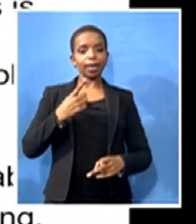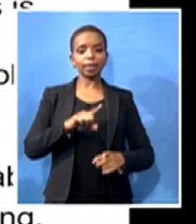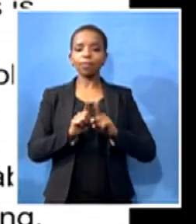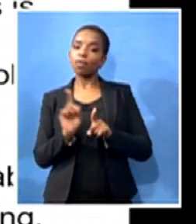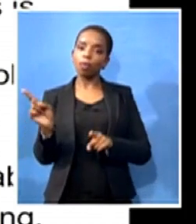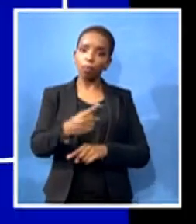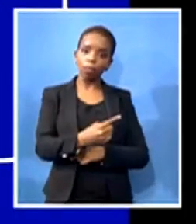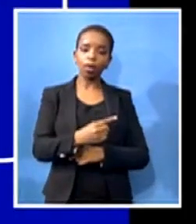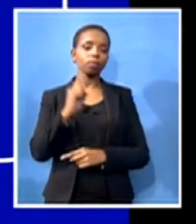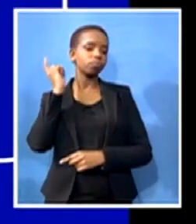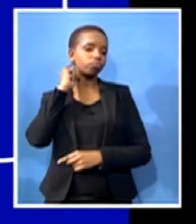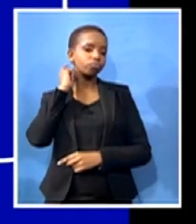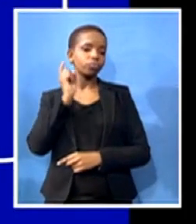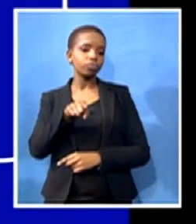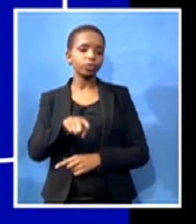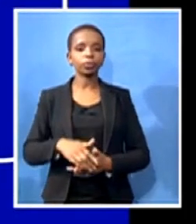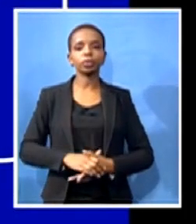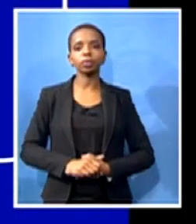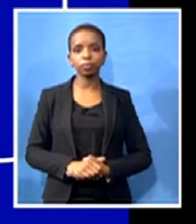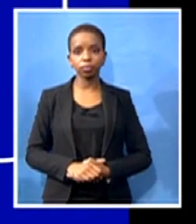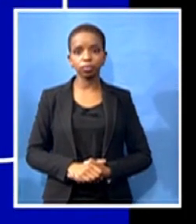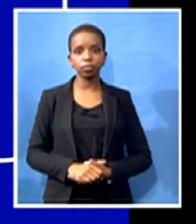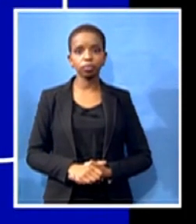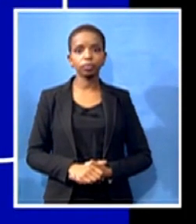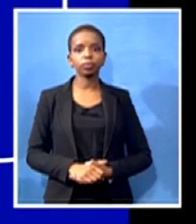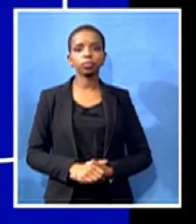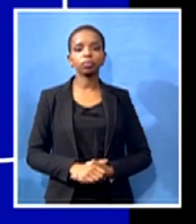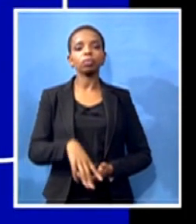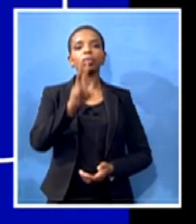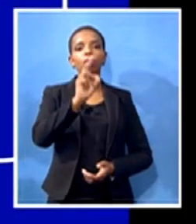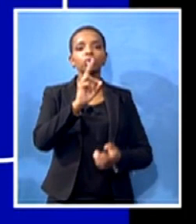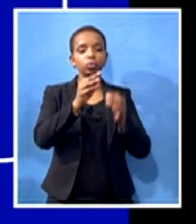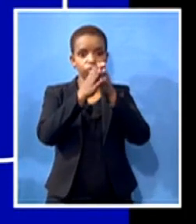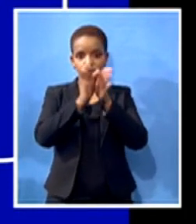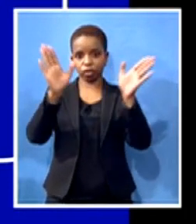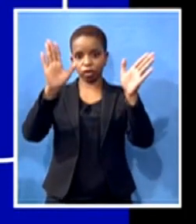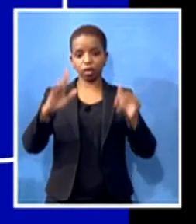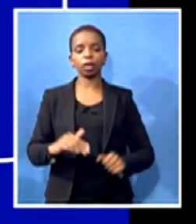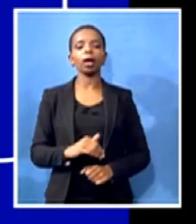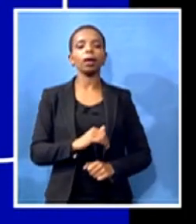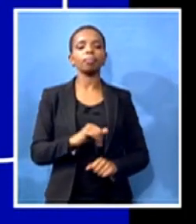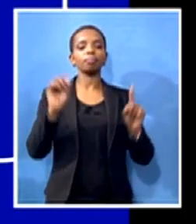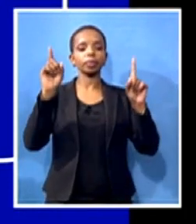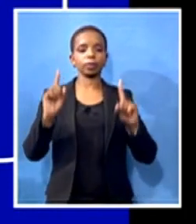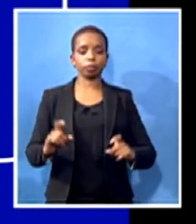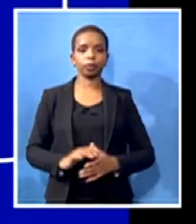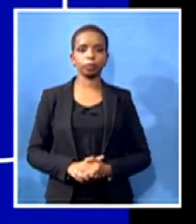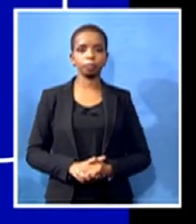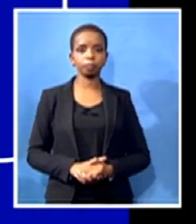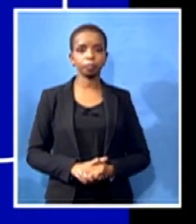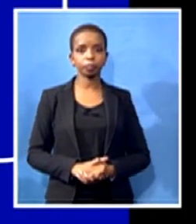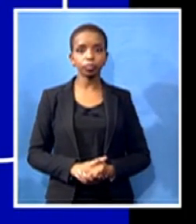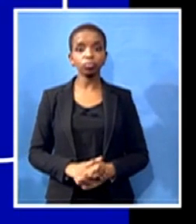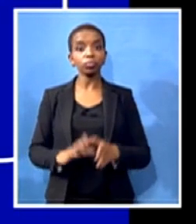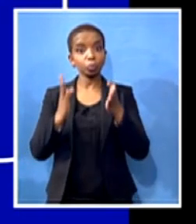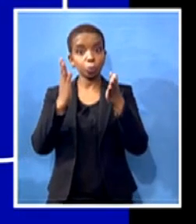To also general principles. So here's a quote. I'm going to be sharing quotes throughout this